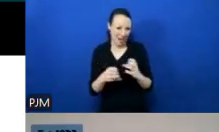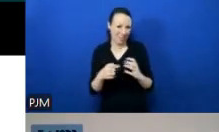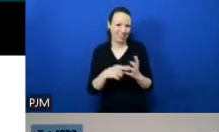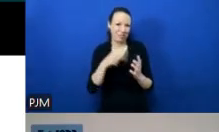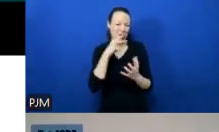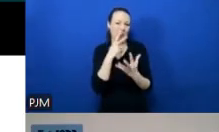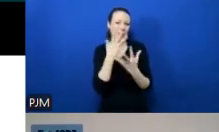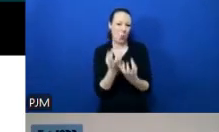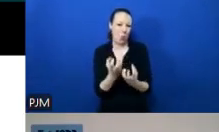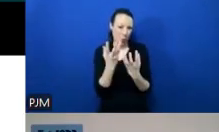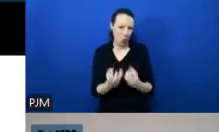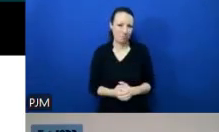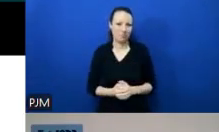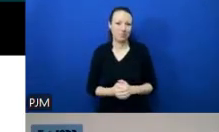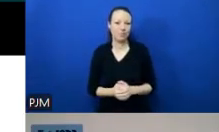cases,